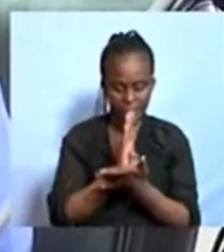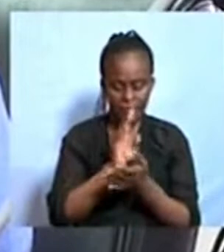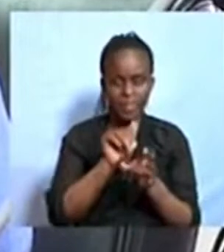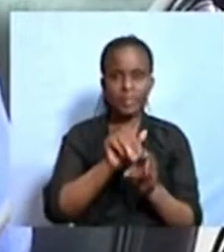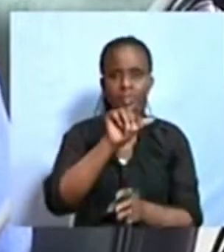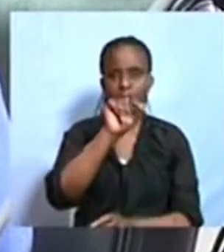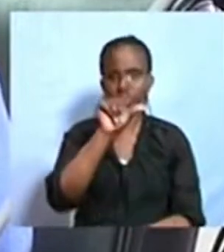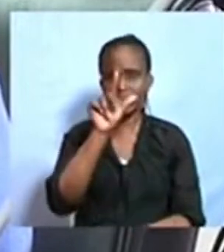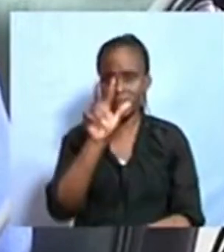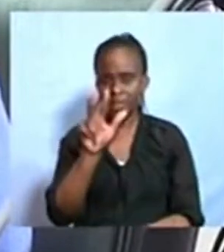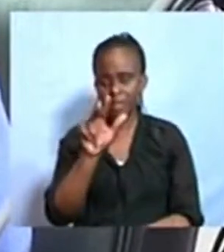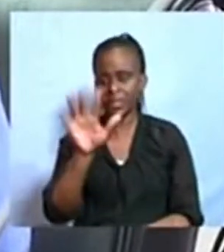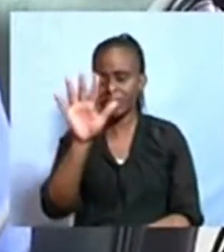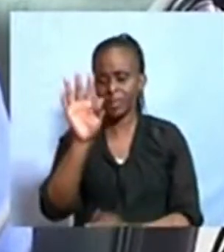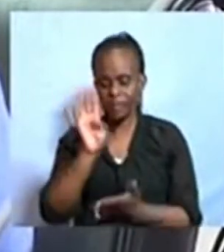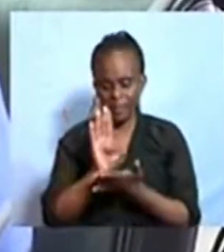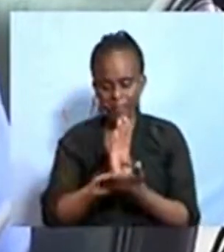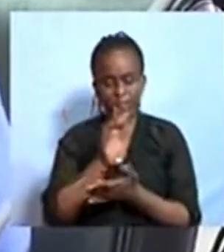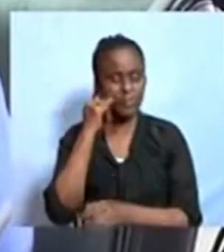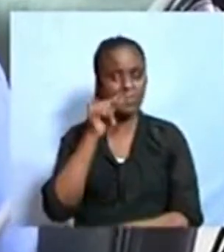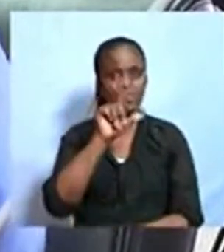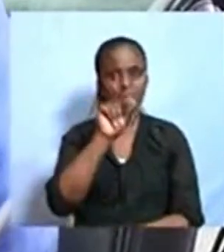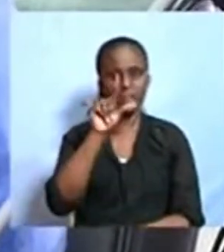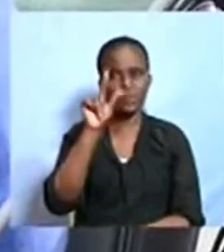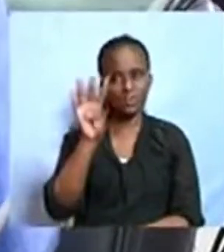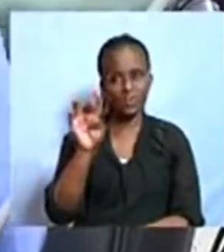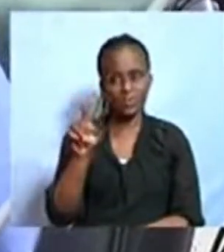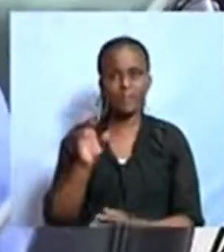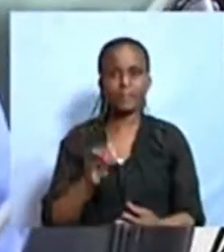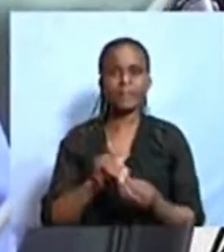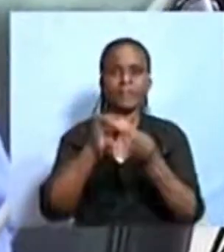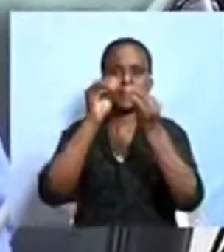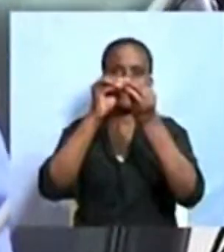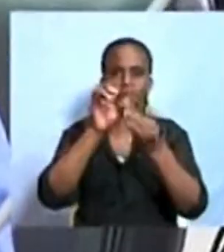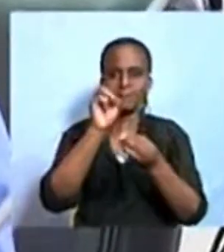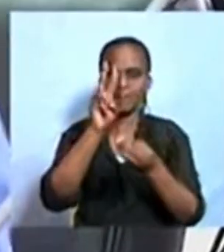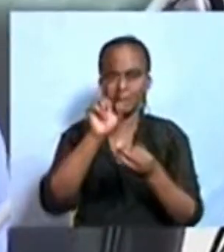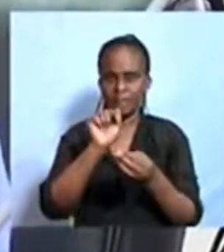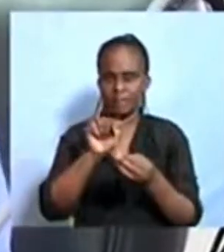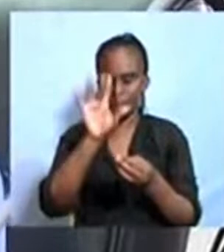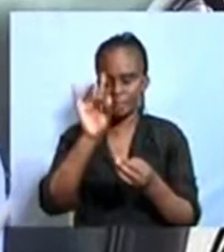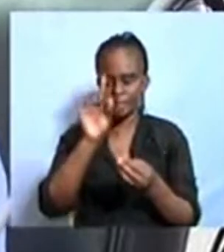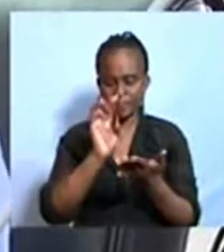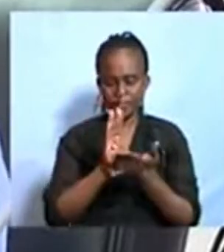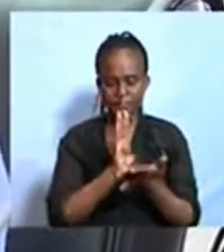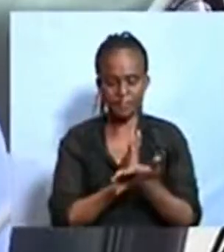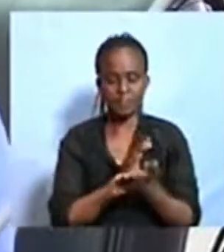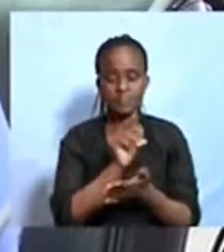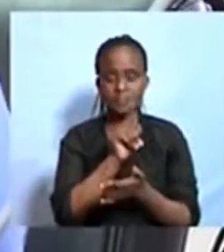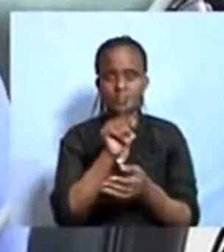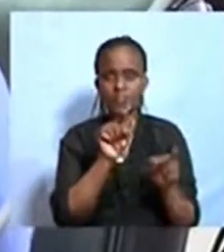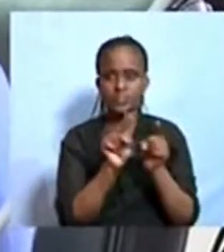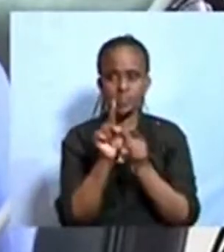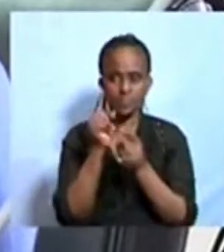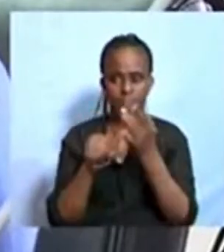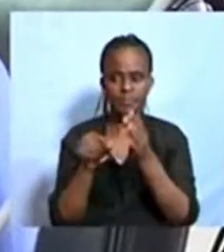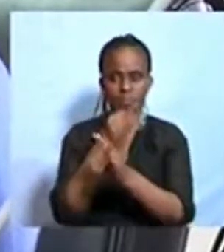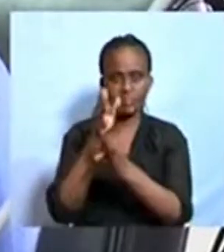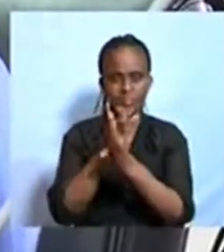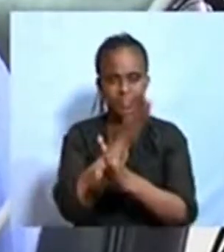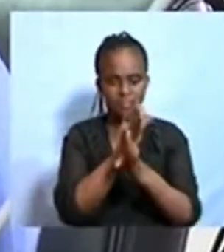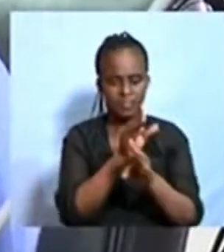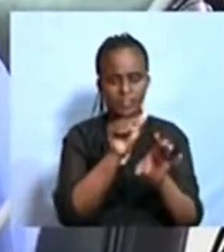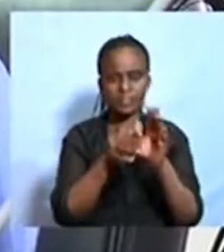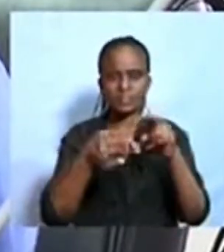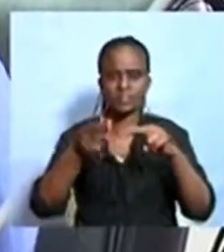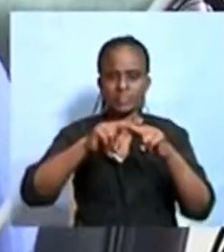2023, and 5 billion for 2024, bringing the total to 12.8 billion. This has also gone into